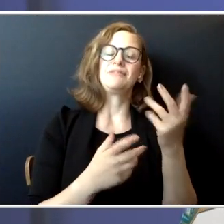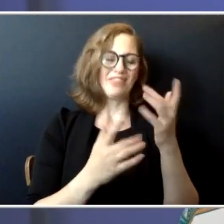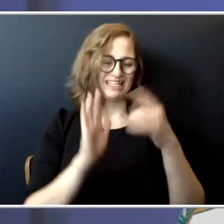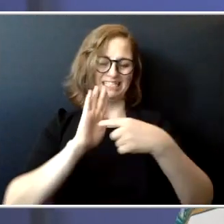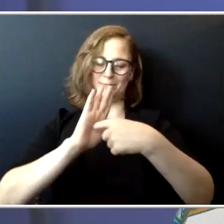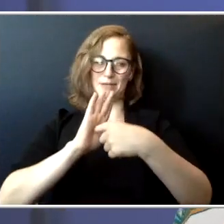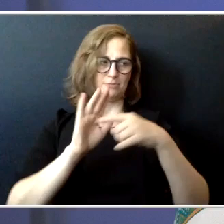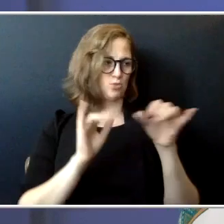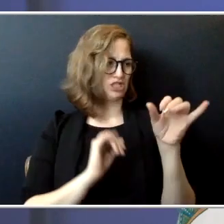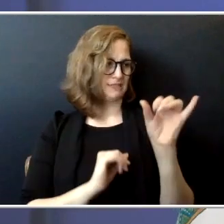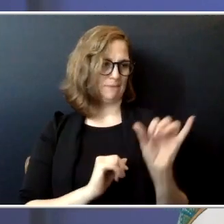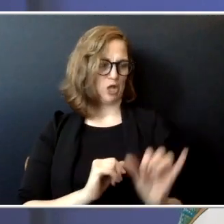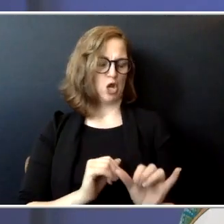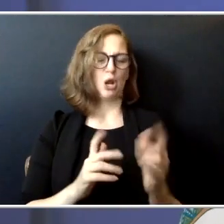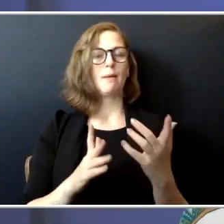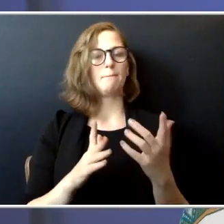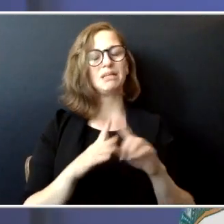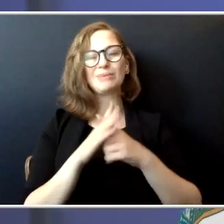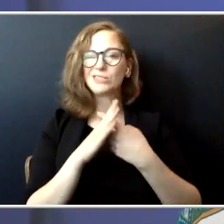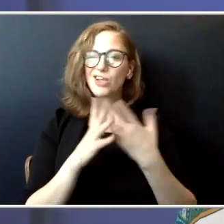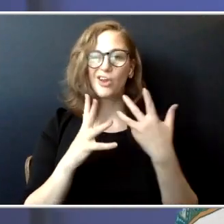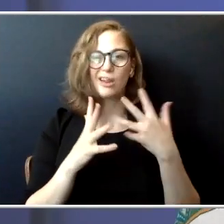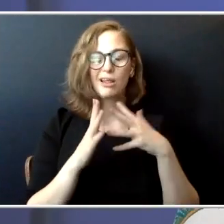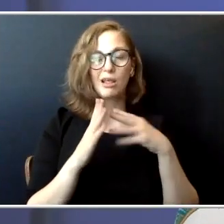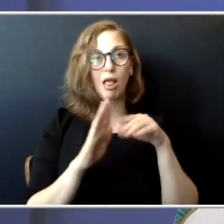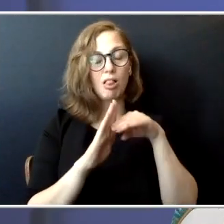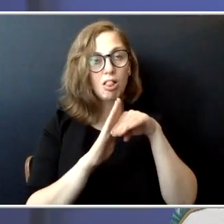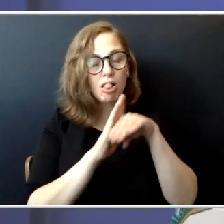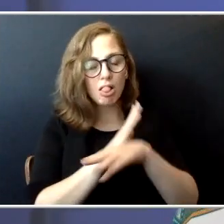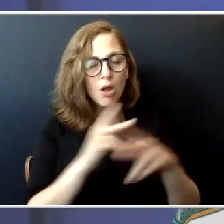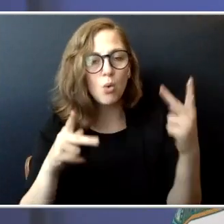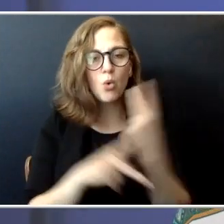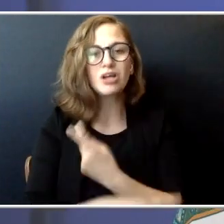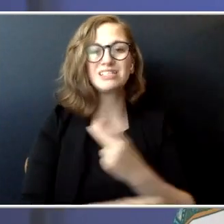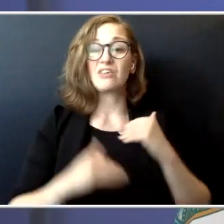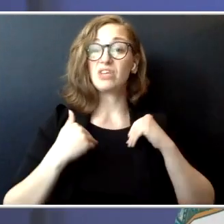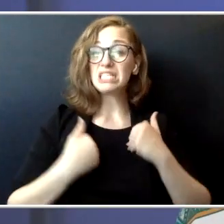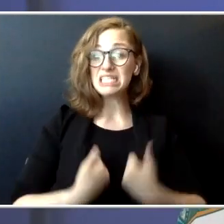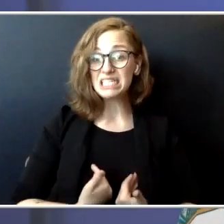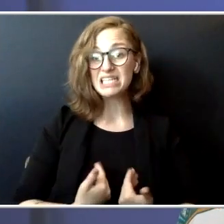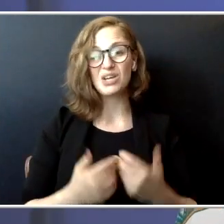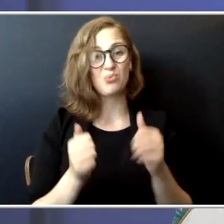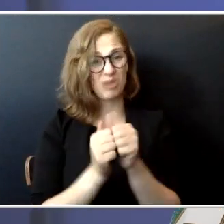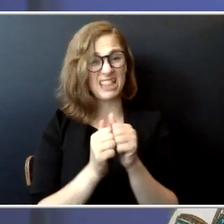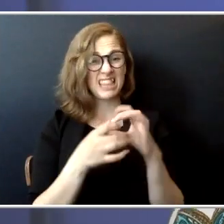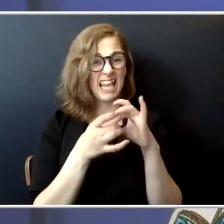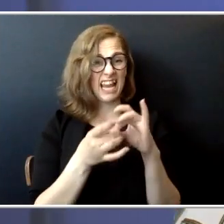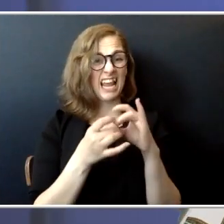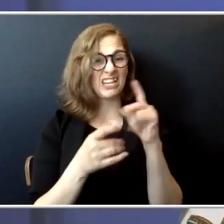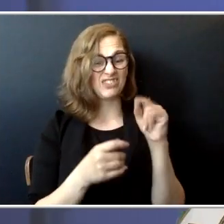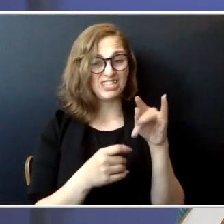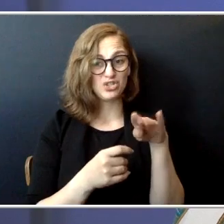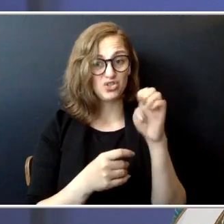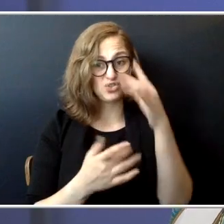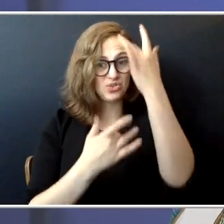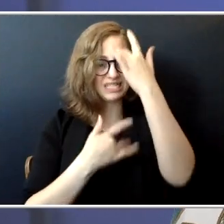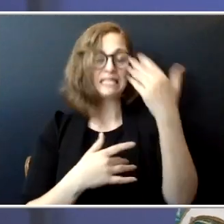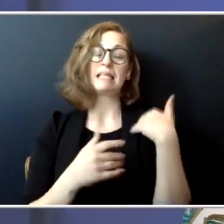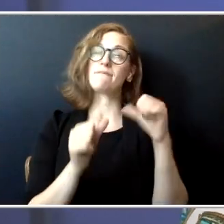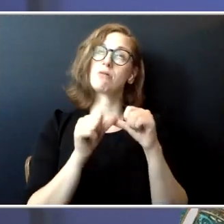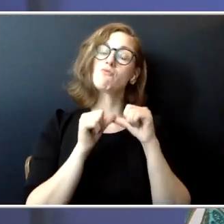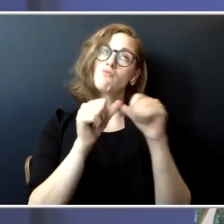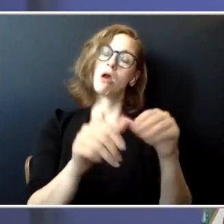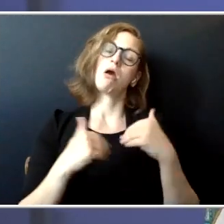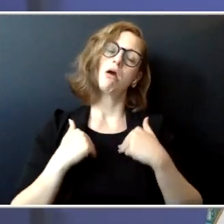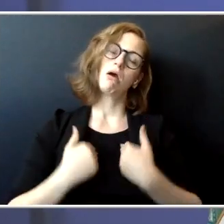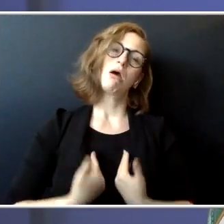as fatigue. With the mixed connective tissue disease, I have chronic fatigue sometimes, but it was starting to get worse. So they didn't